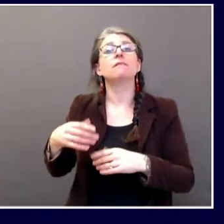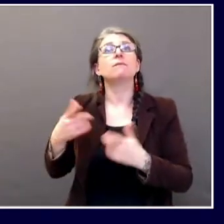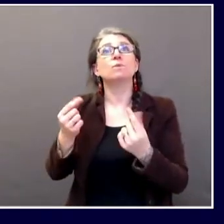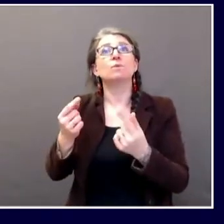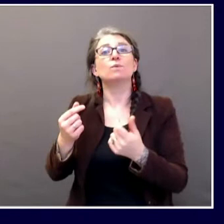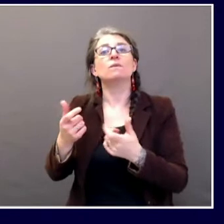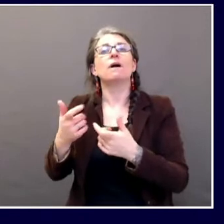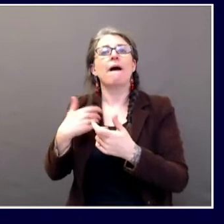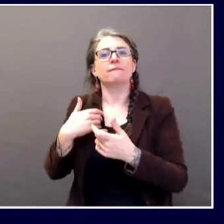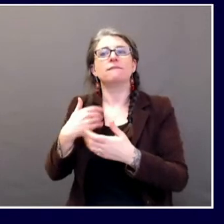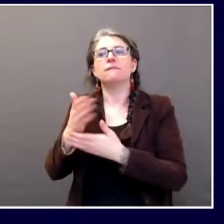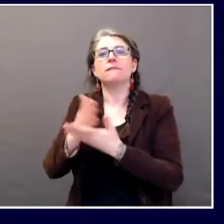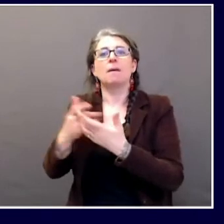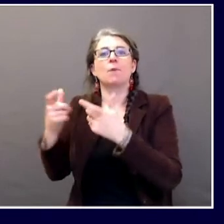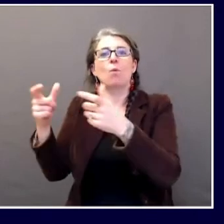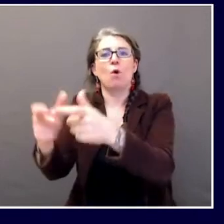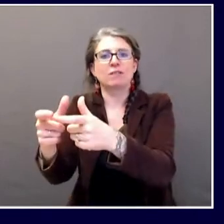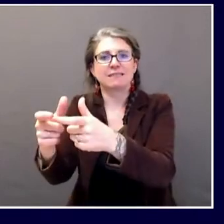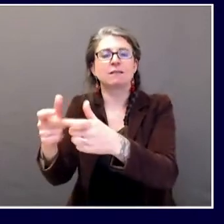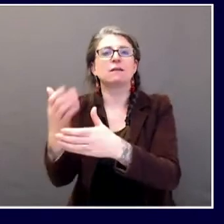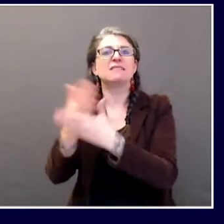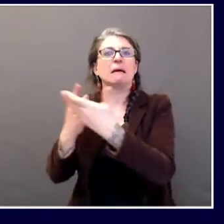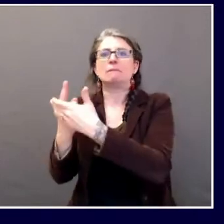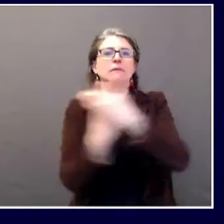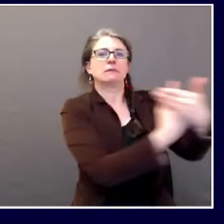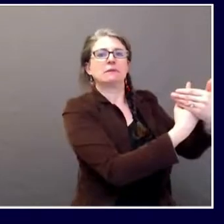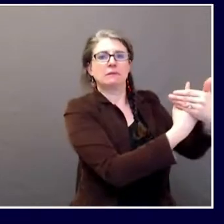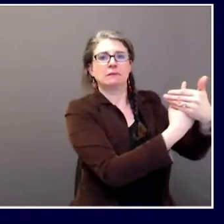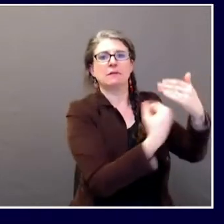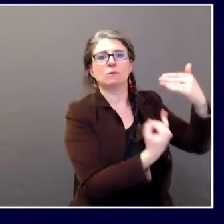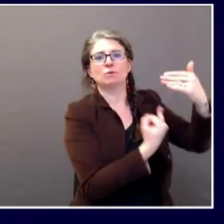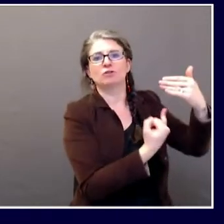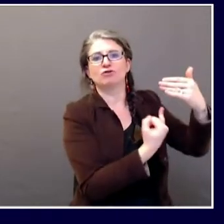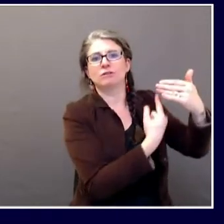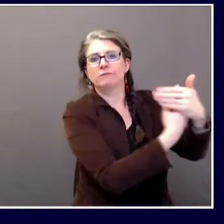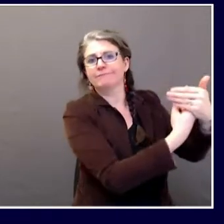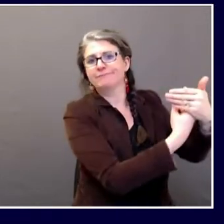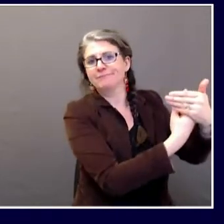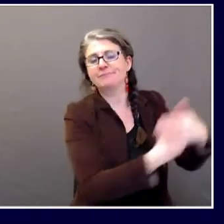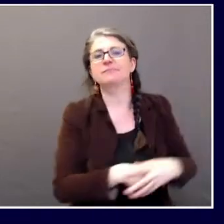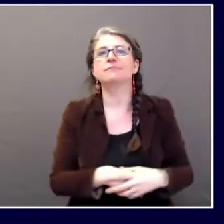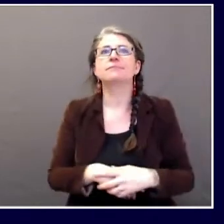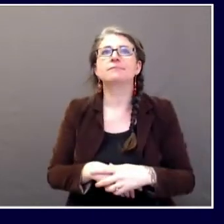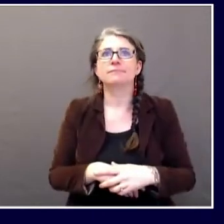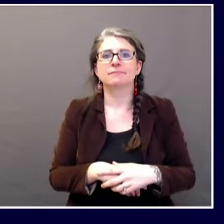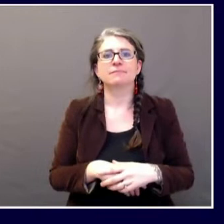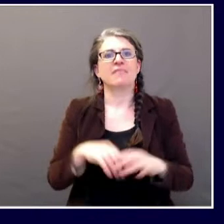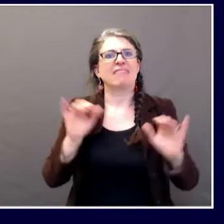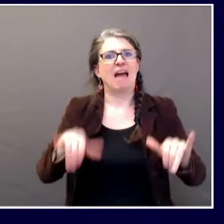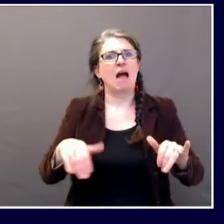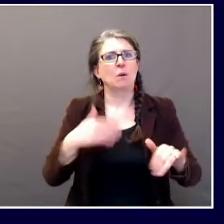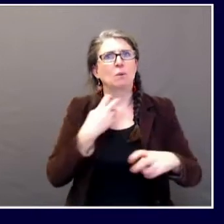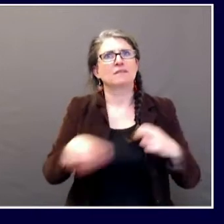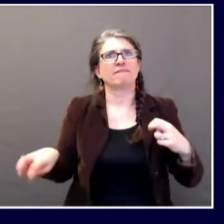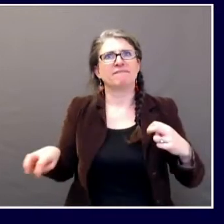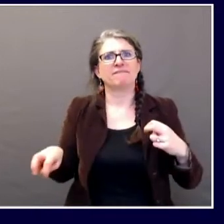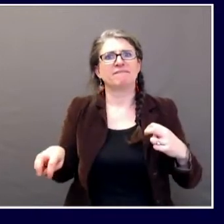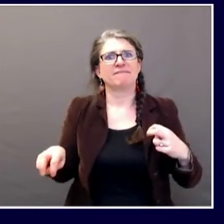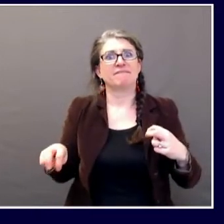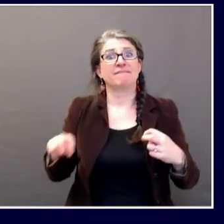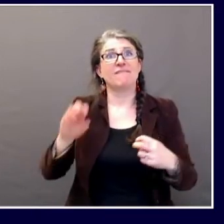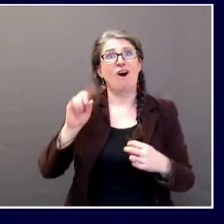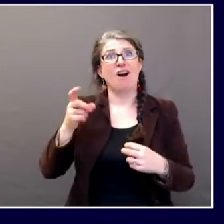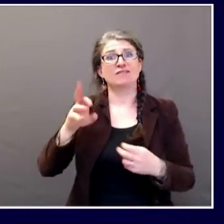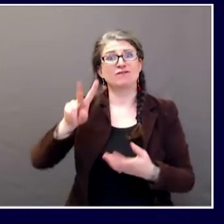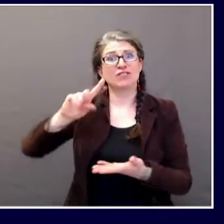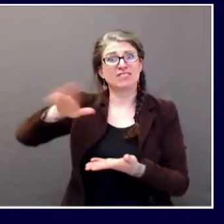for folks who have had confirmed COVID-19 disease. That's been a significant challenge because of the size of the shelter, as well as the